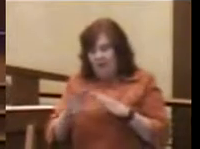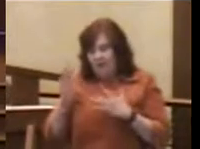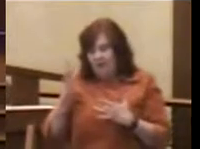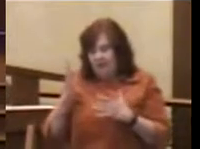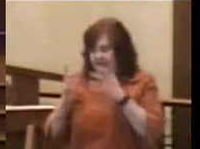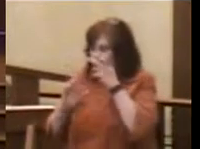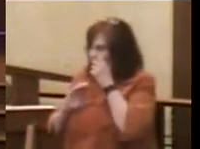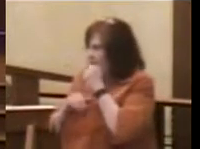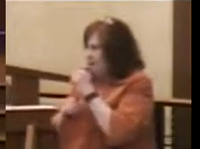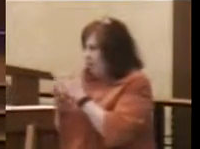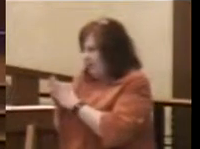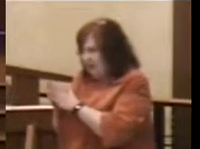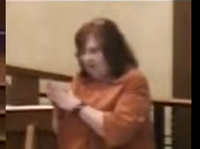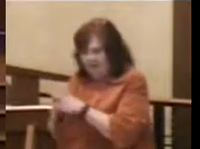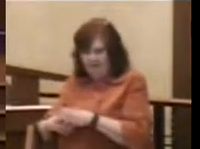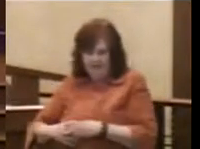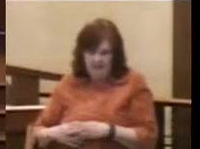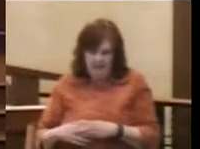mercy.